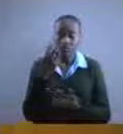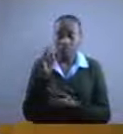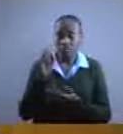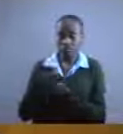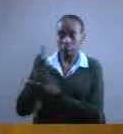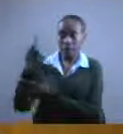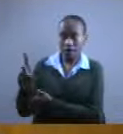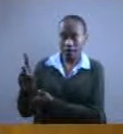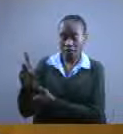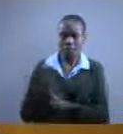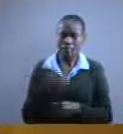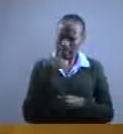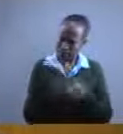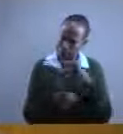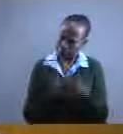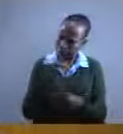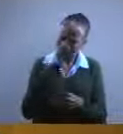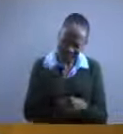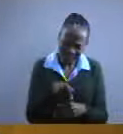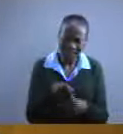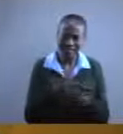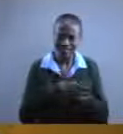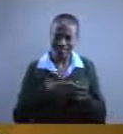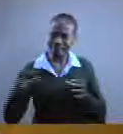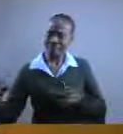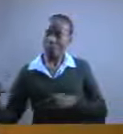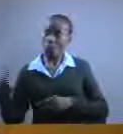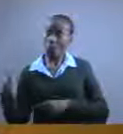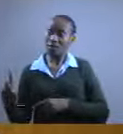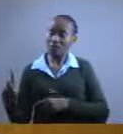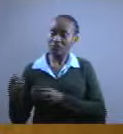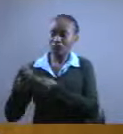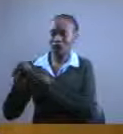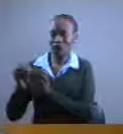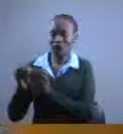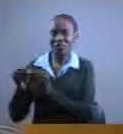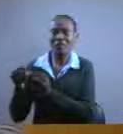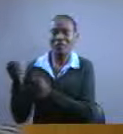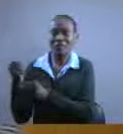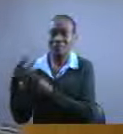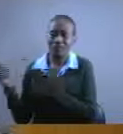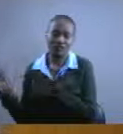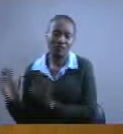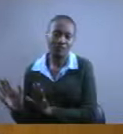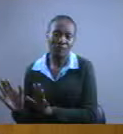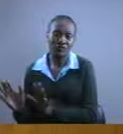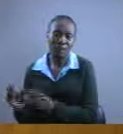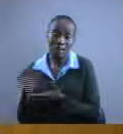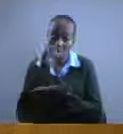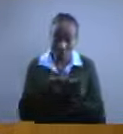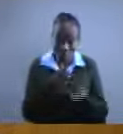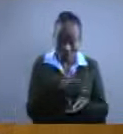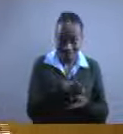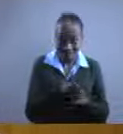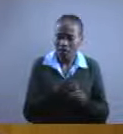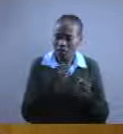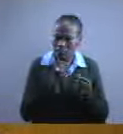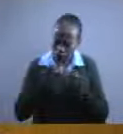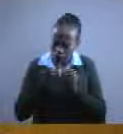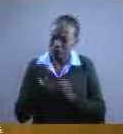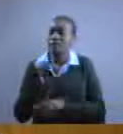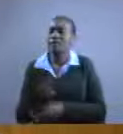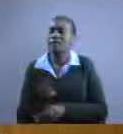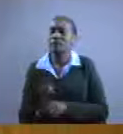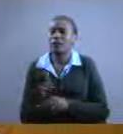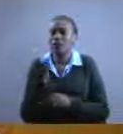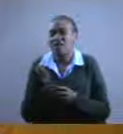that process, further amendments were made into that proposal. One of those, or